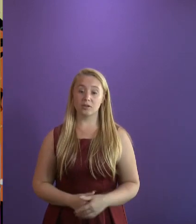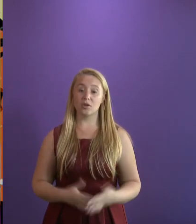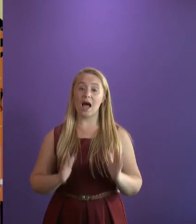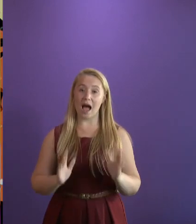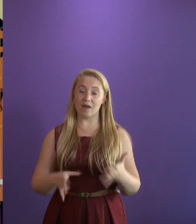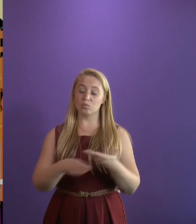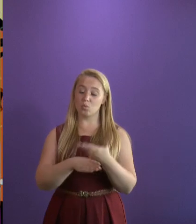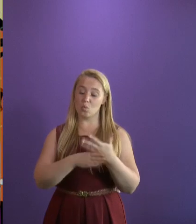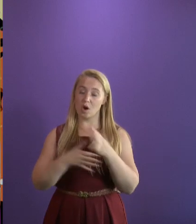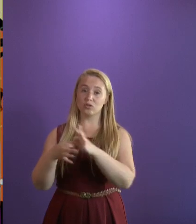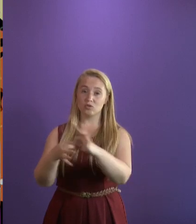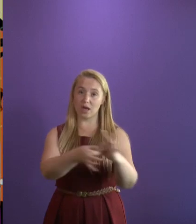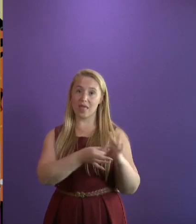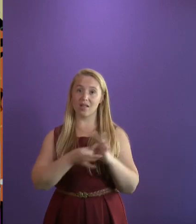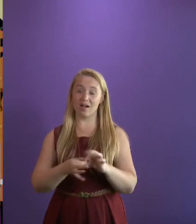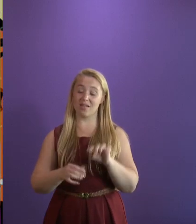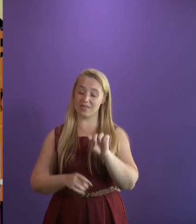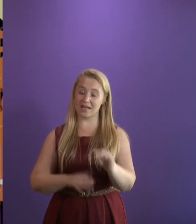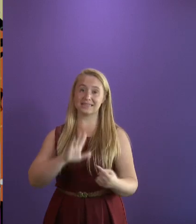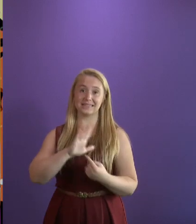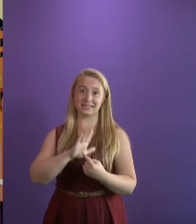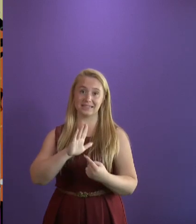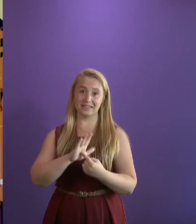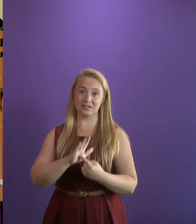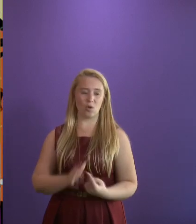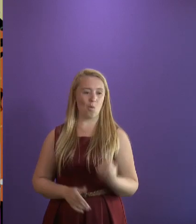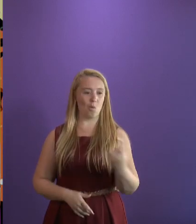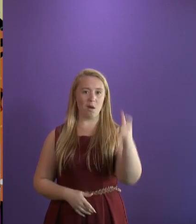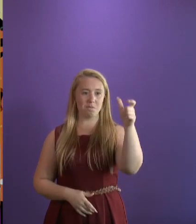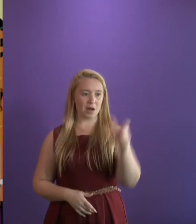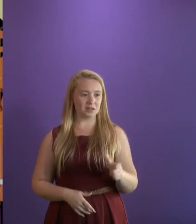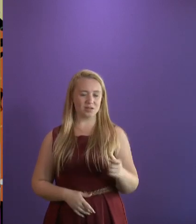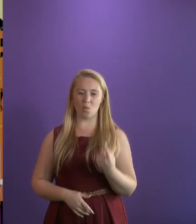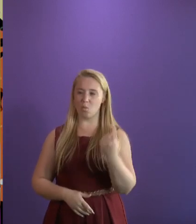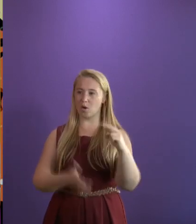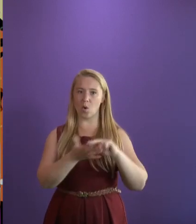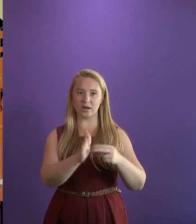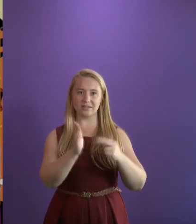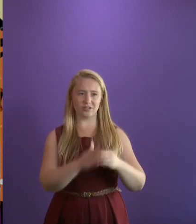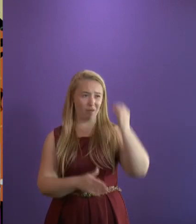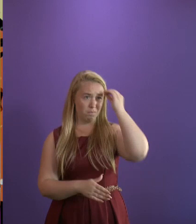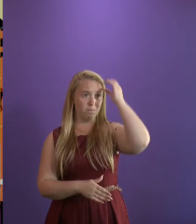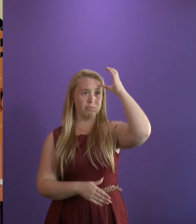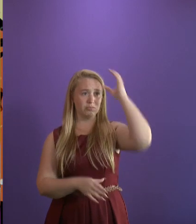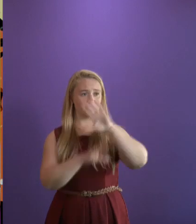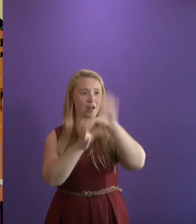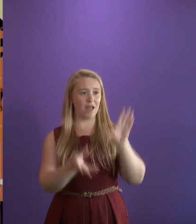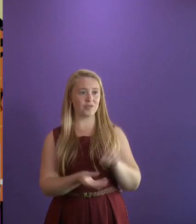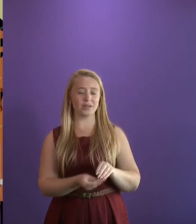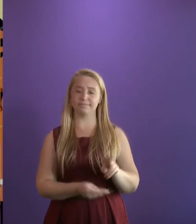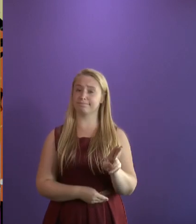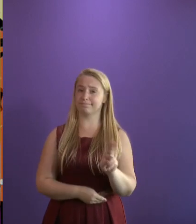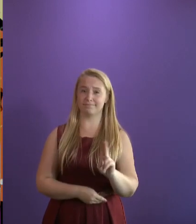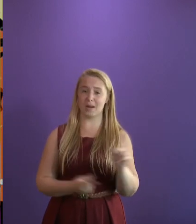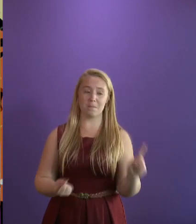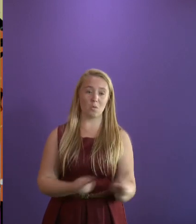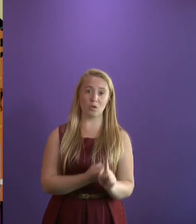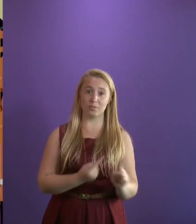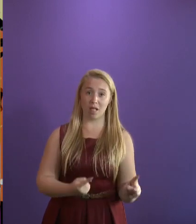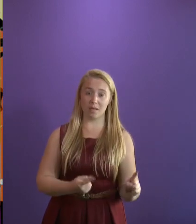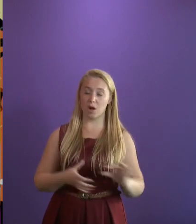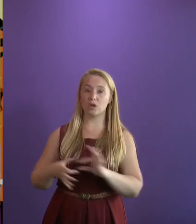together. I think that is the key to it. No one person, no one organisation has got all the answers. But together we can come up with some pretty good